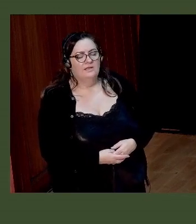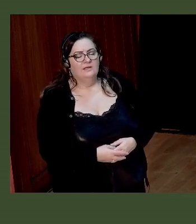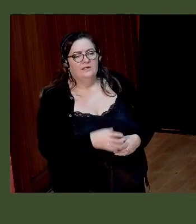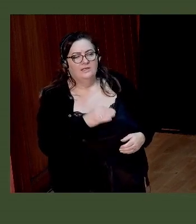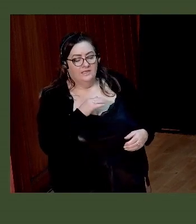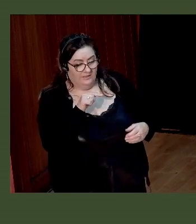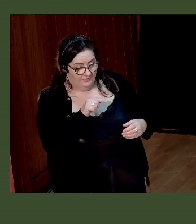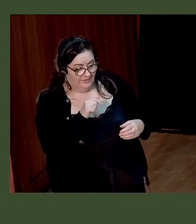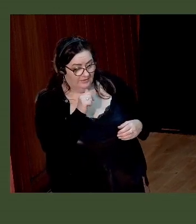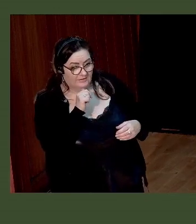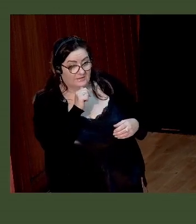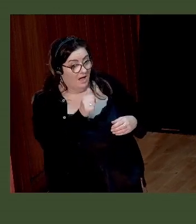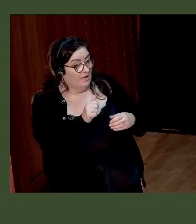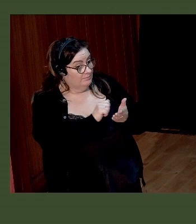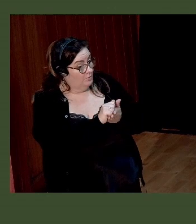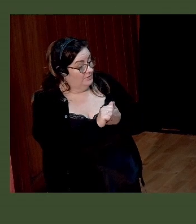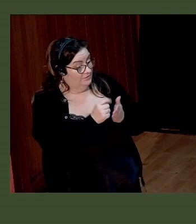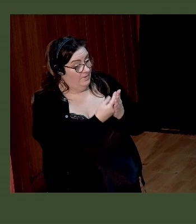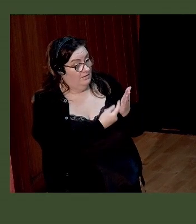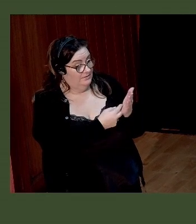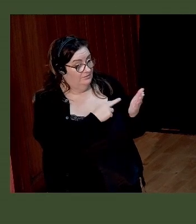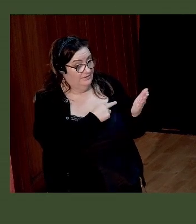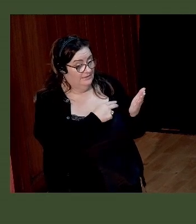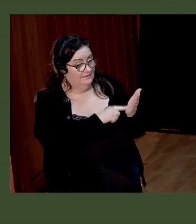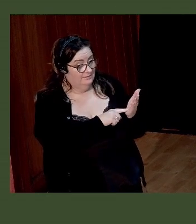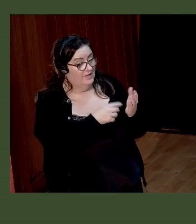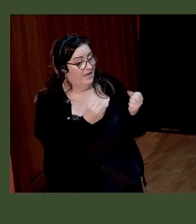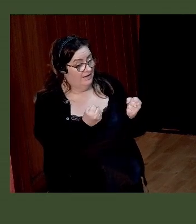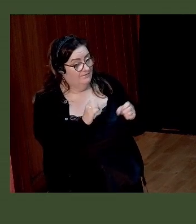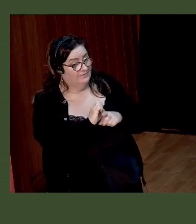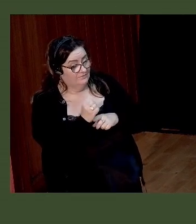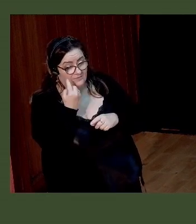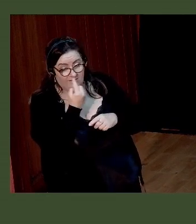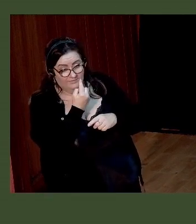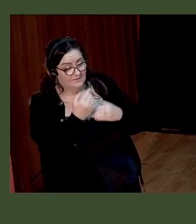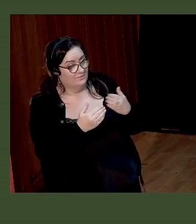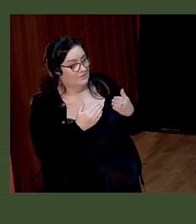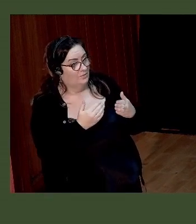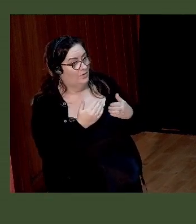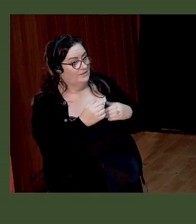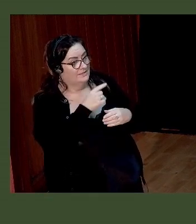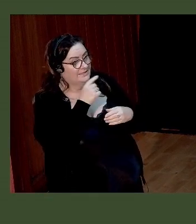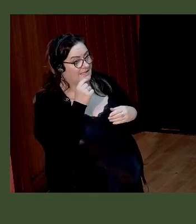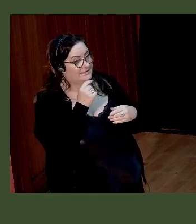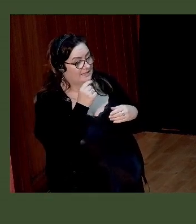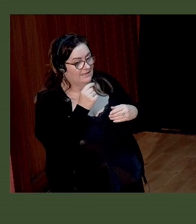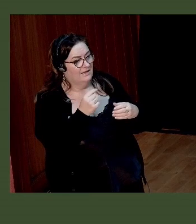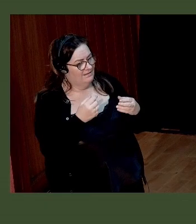it was a sensational non-published policy. There's enough evidence that what he said